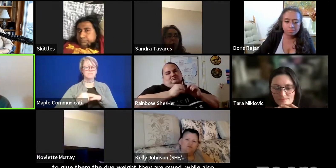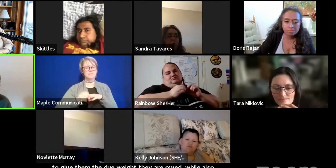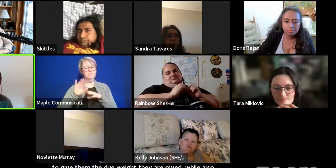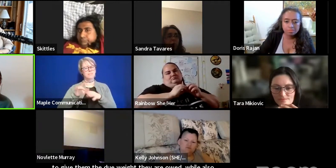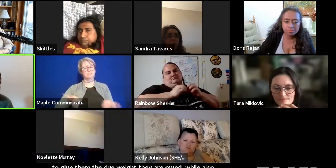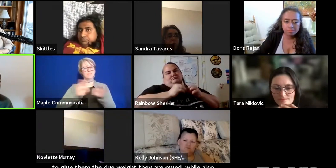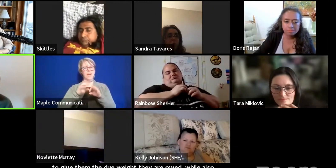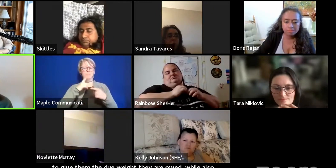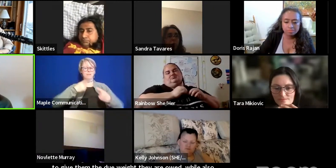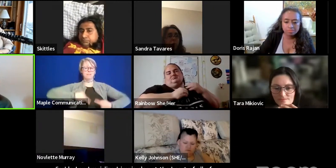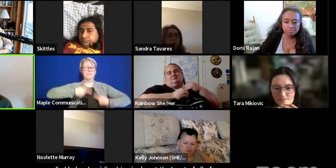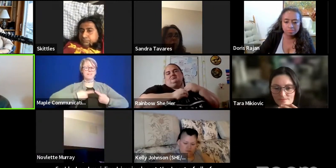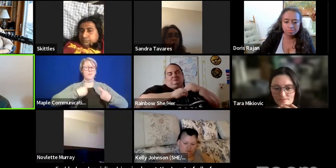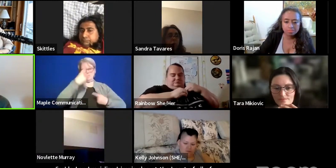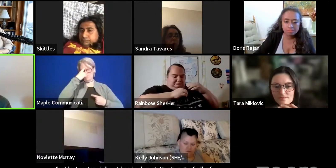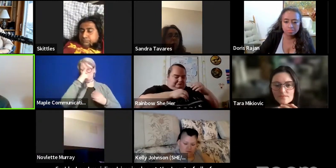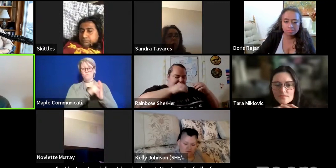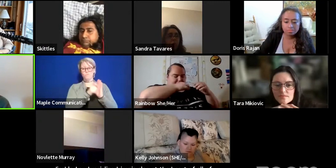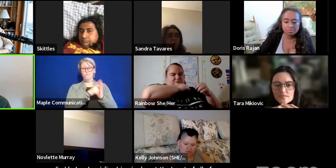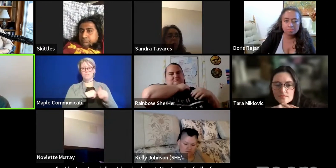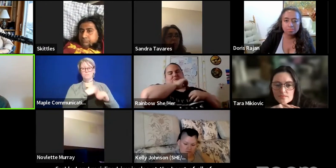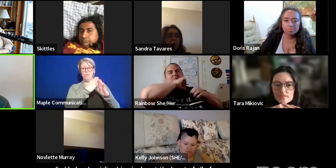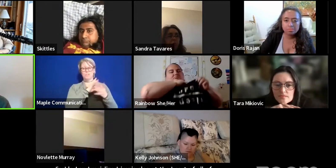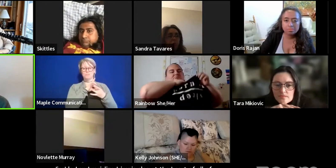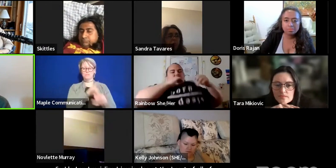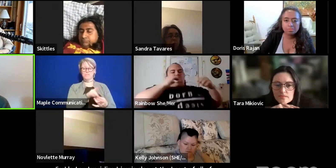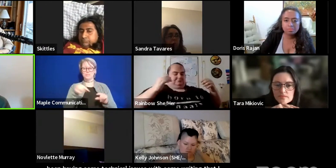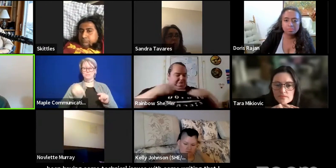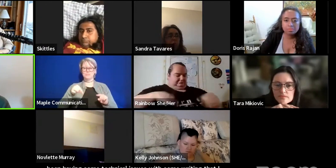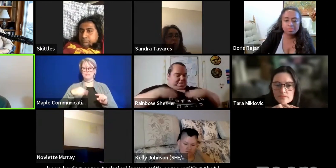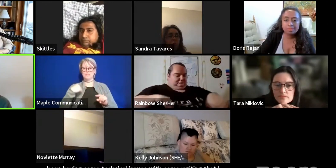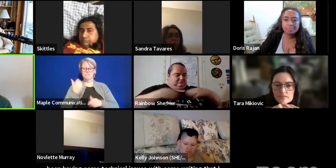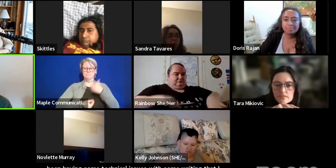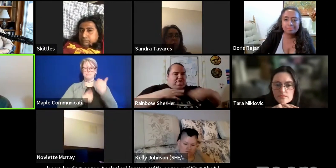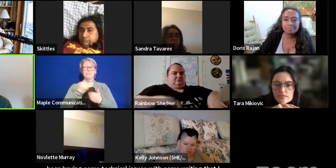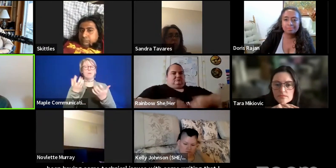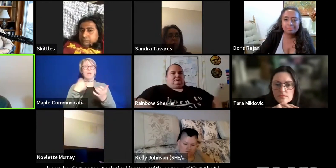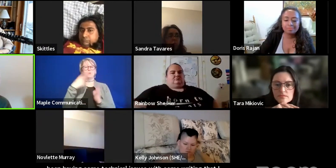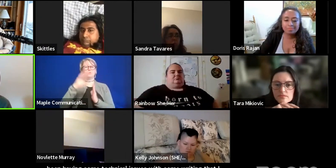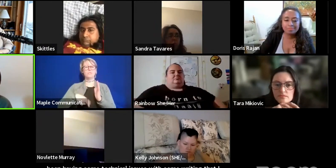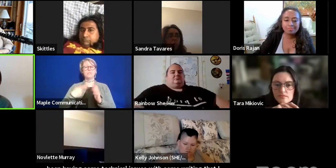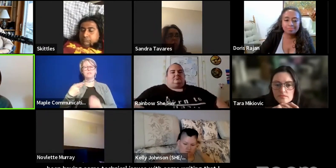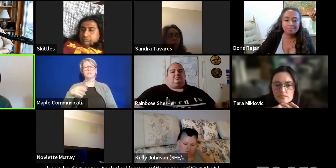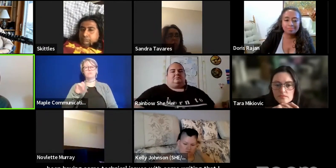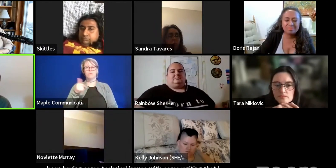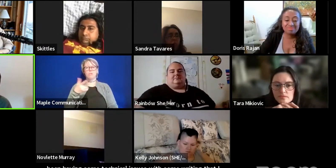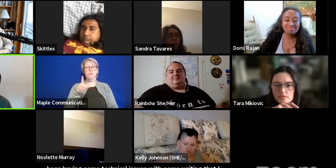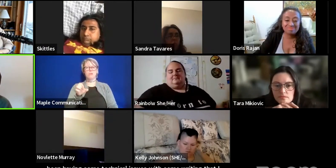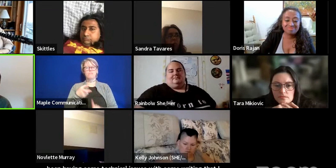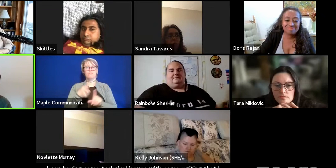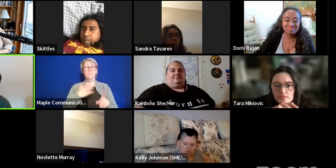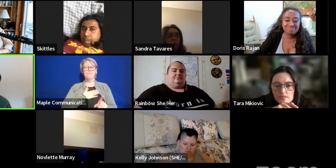so I'm kind of winging it. And I want to start by reading the prologue from one of my favorite books. I